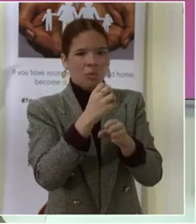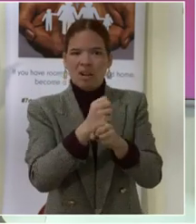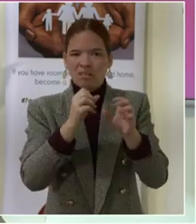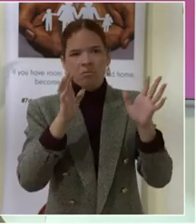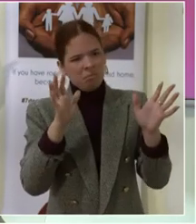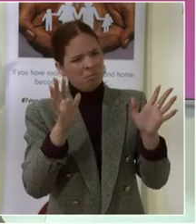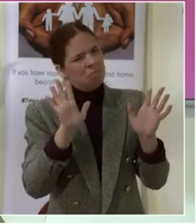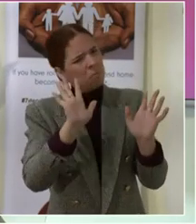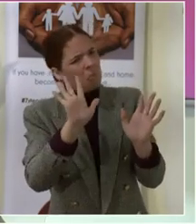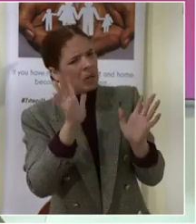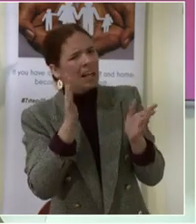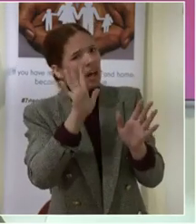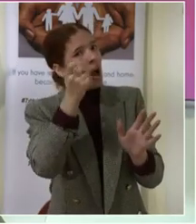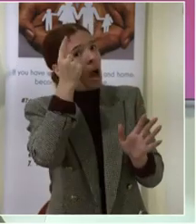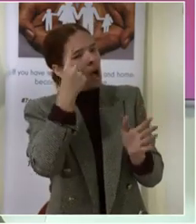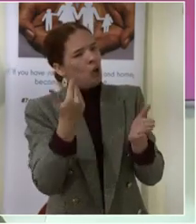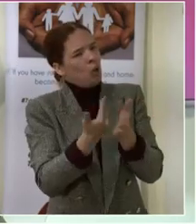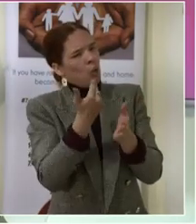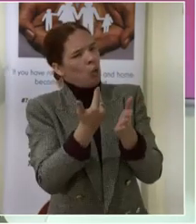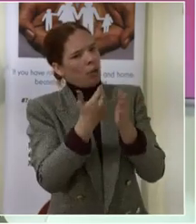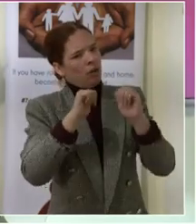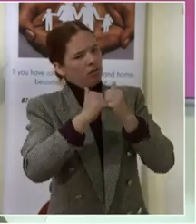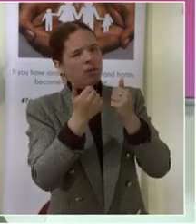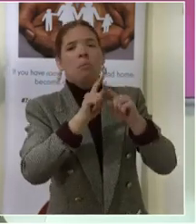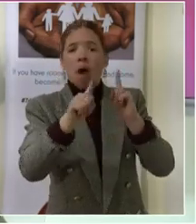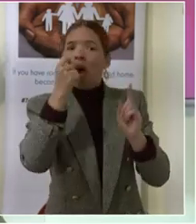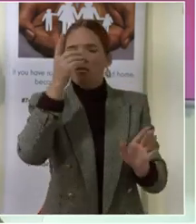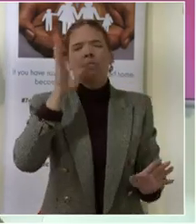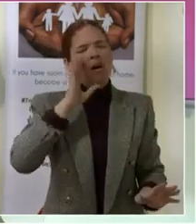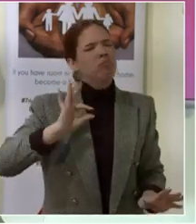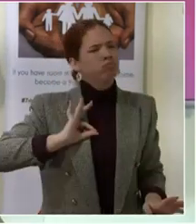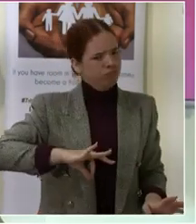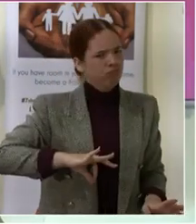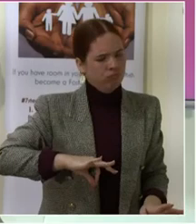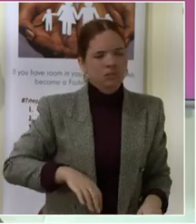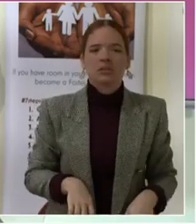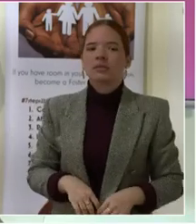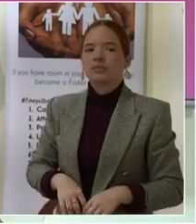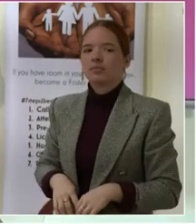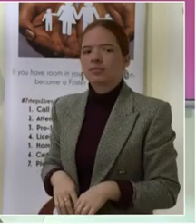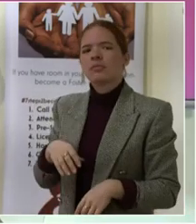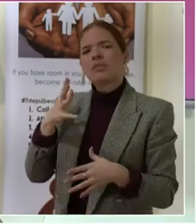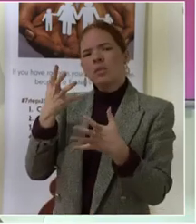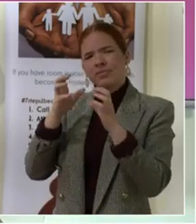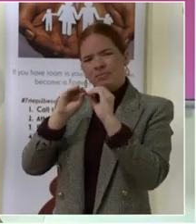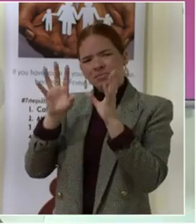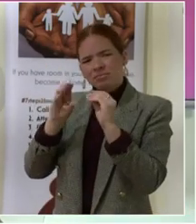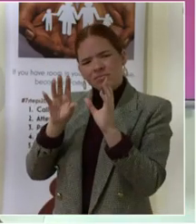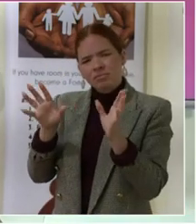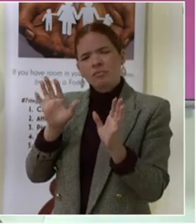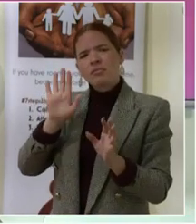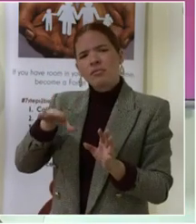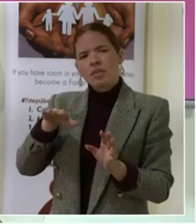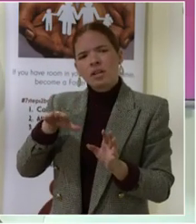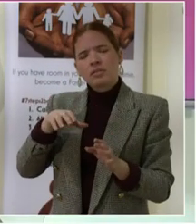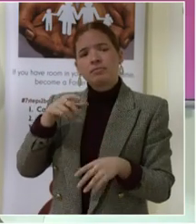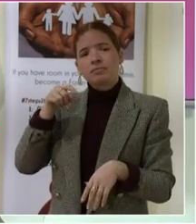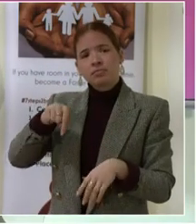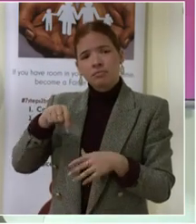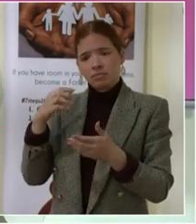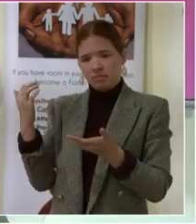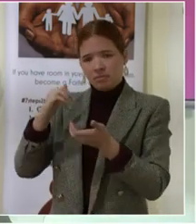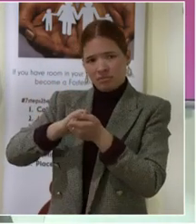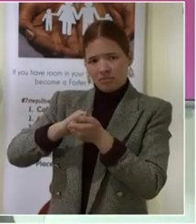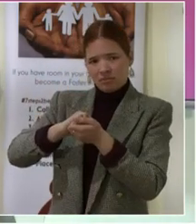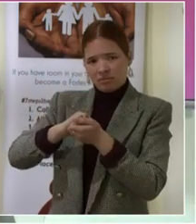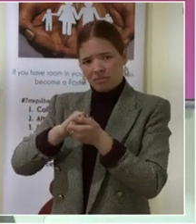agency. Yes. Can you clarify a bit more what it means to combine those two offices? Will the staff